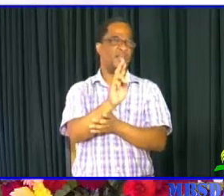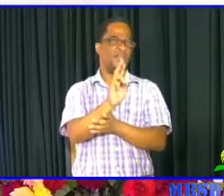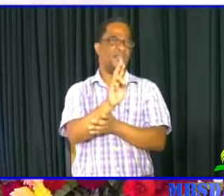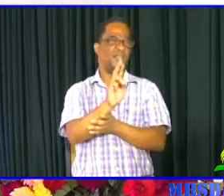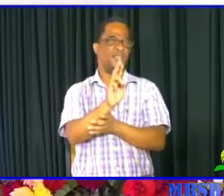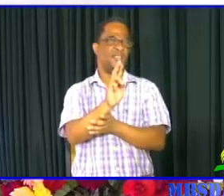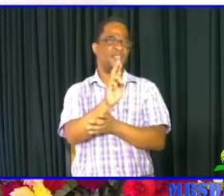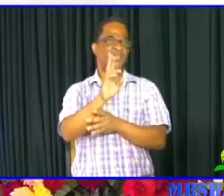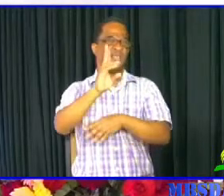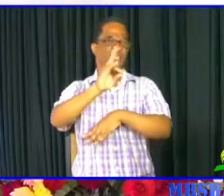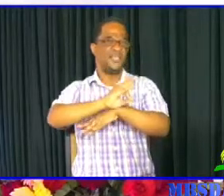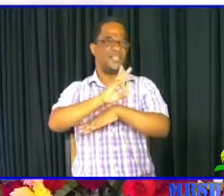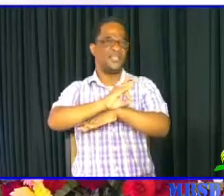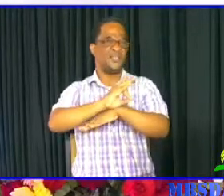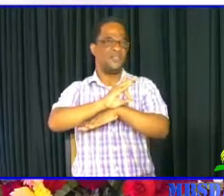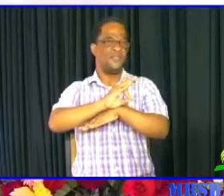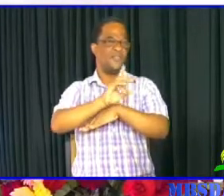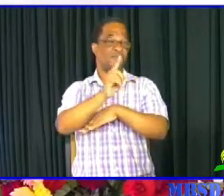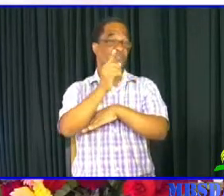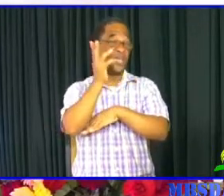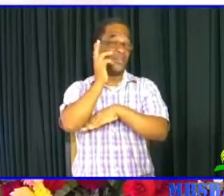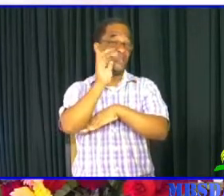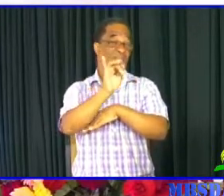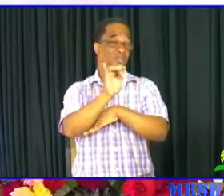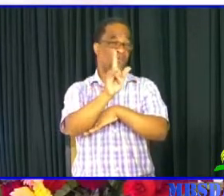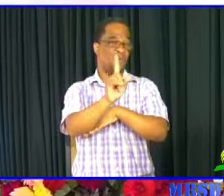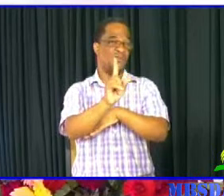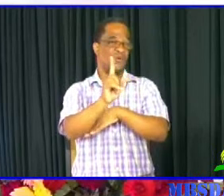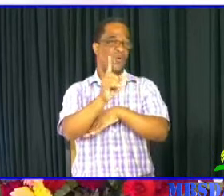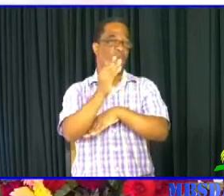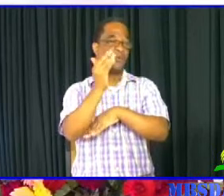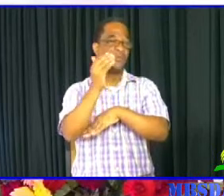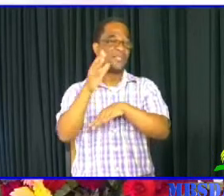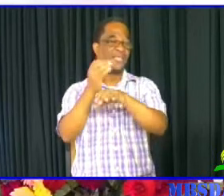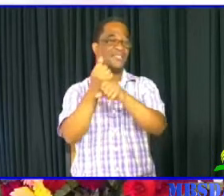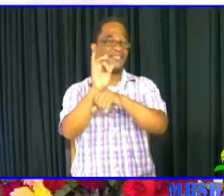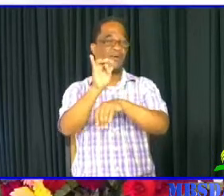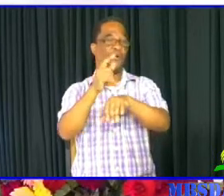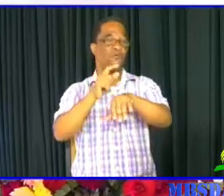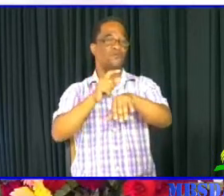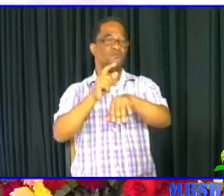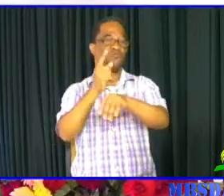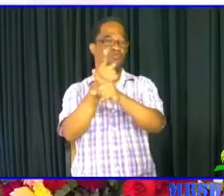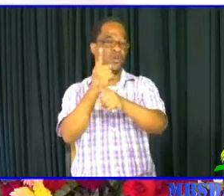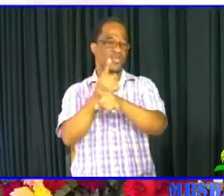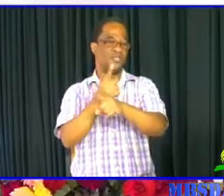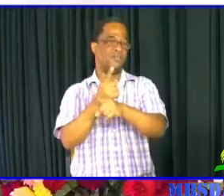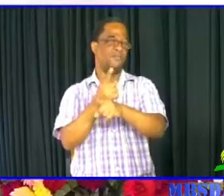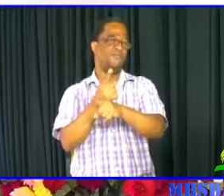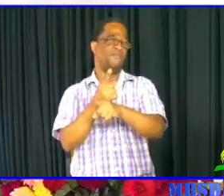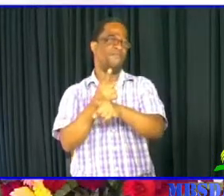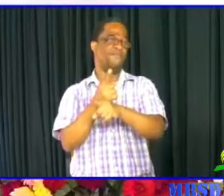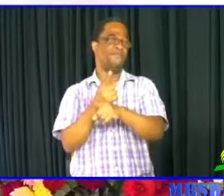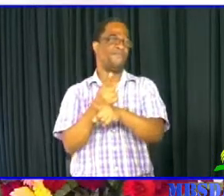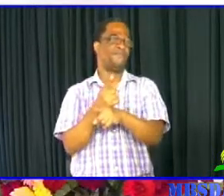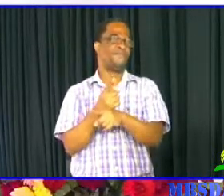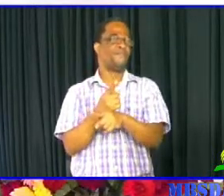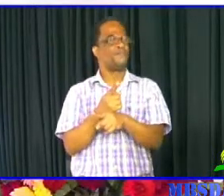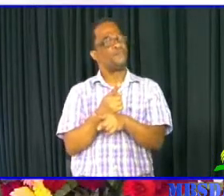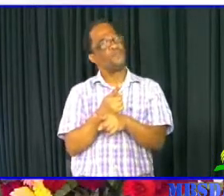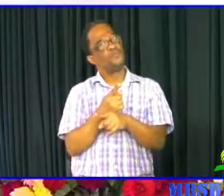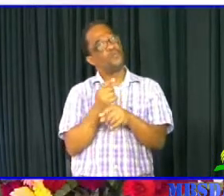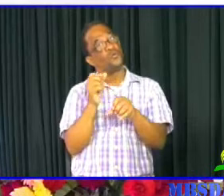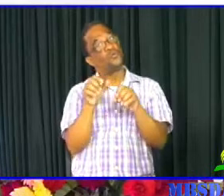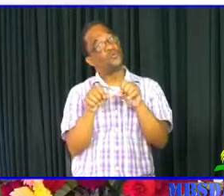Rosend SDA Church. First time hearing that one. I hope I got that one right. Rose Andrews, Rosend SDA Church.